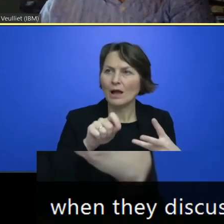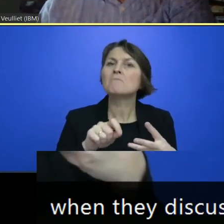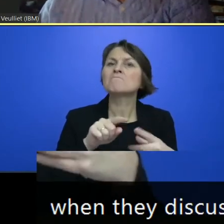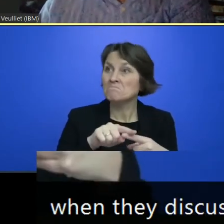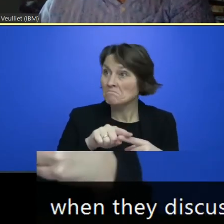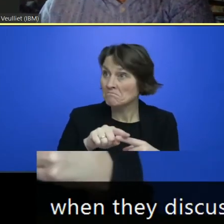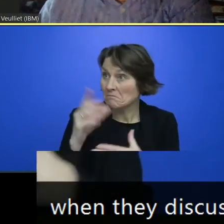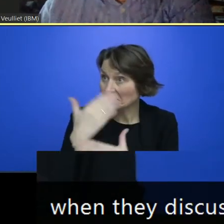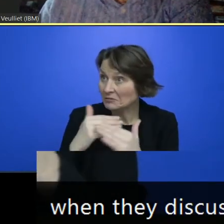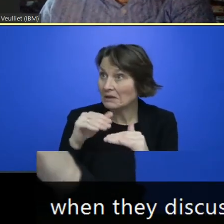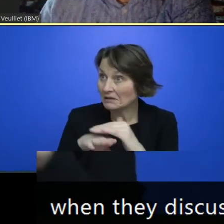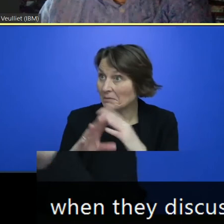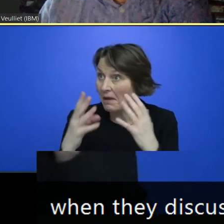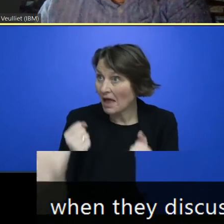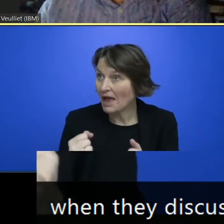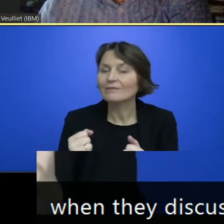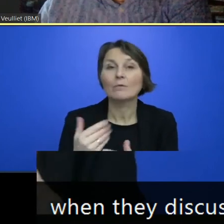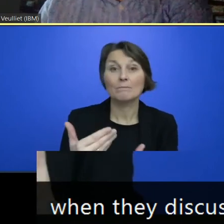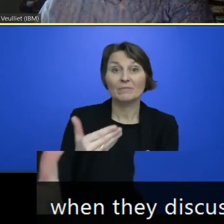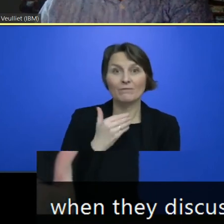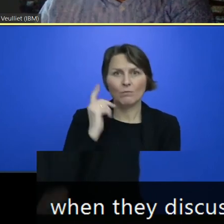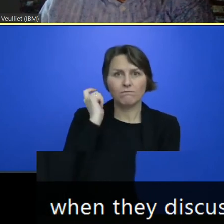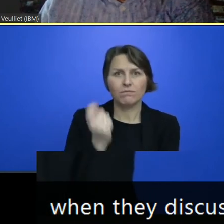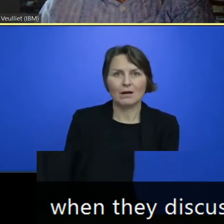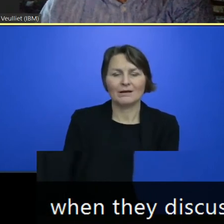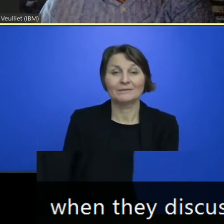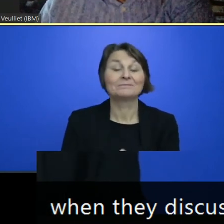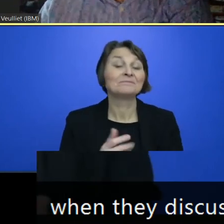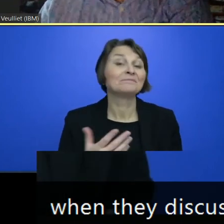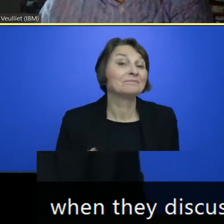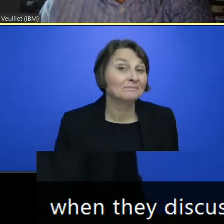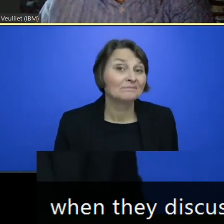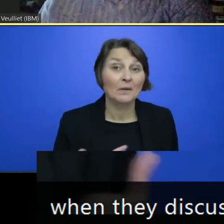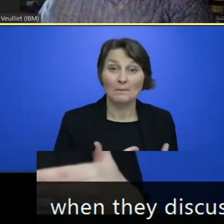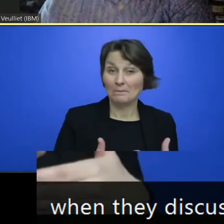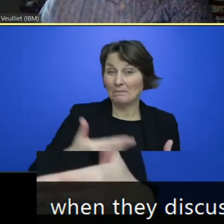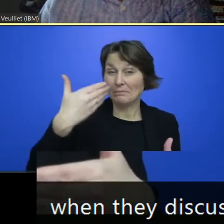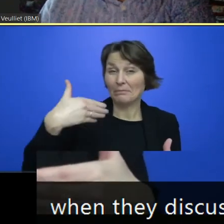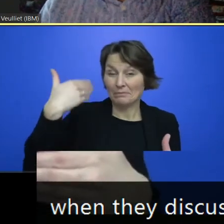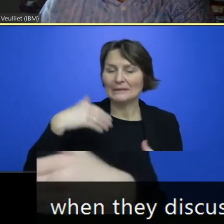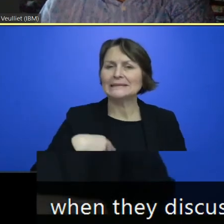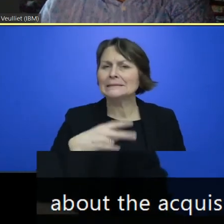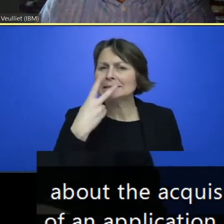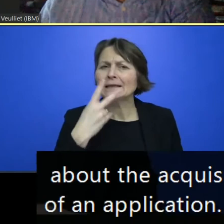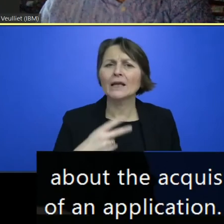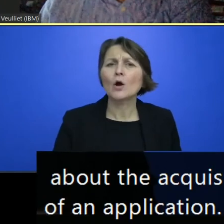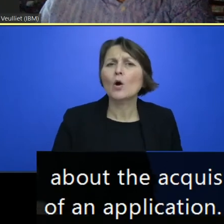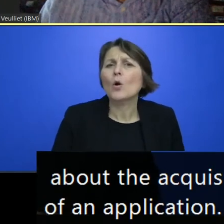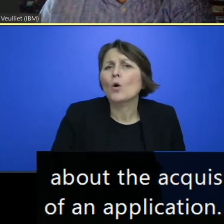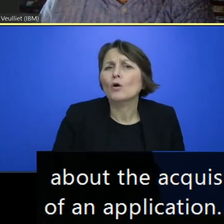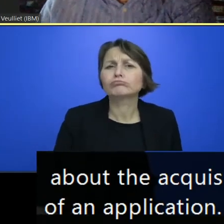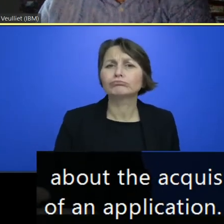the acquisition of an application. Because in the past, we saw that accessibility was